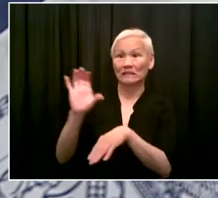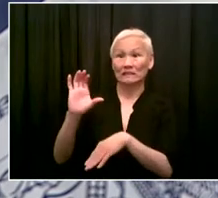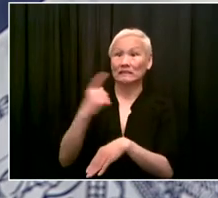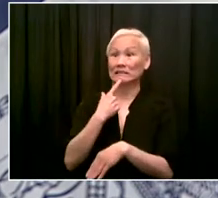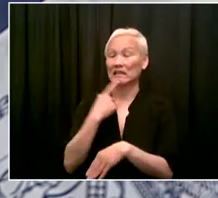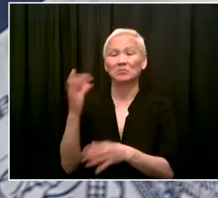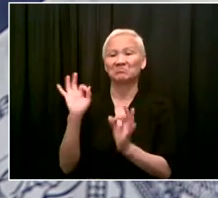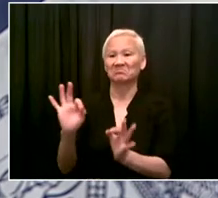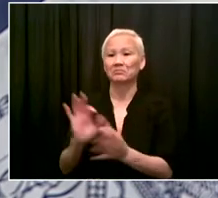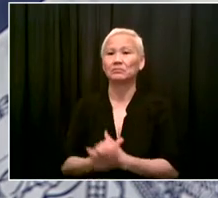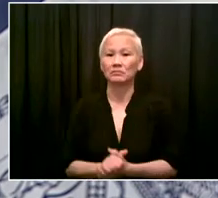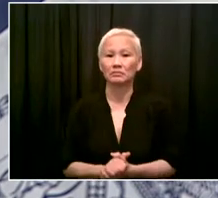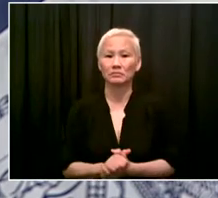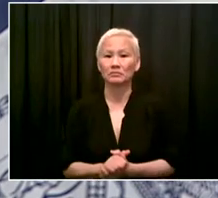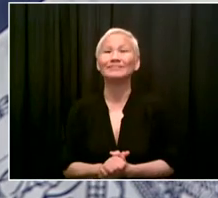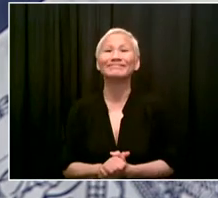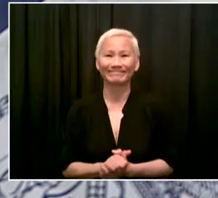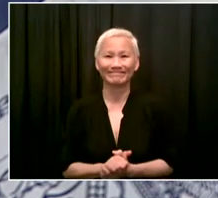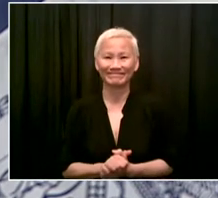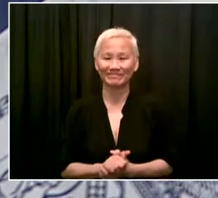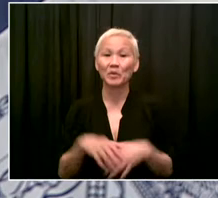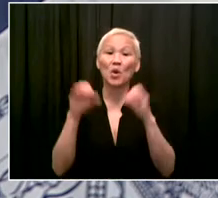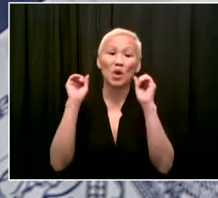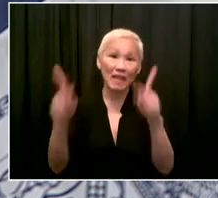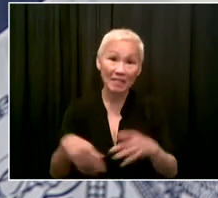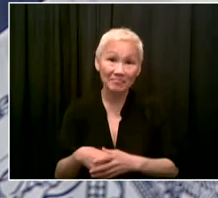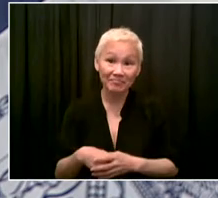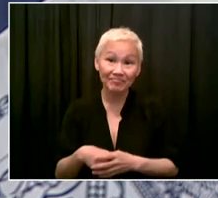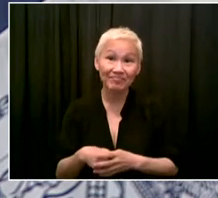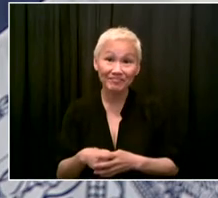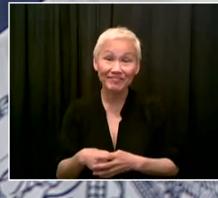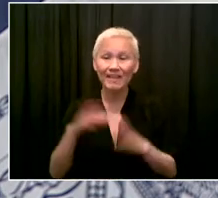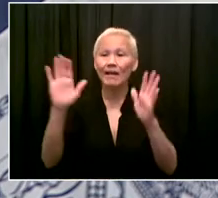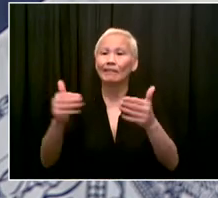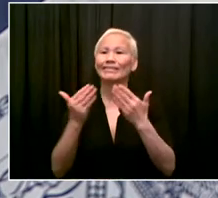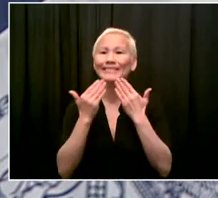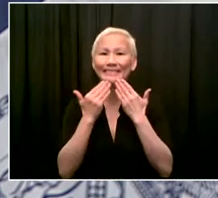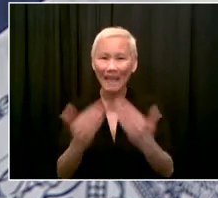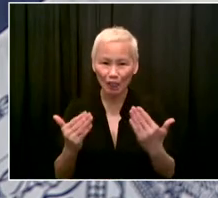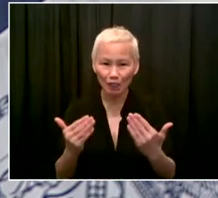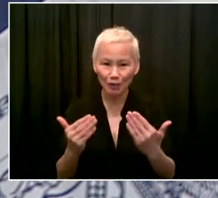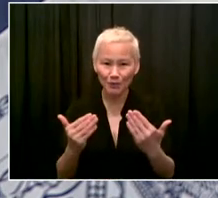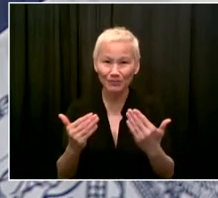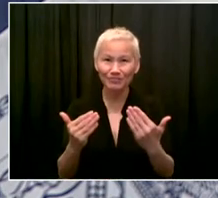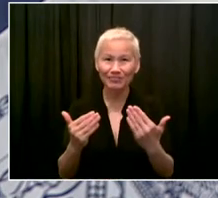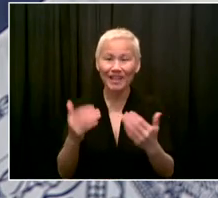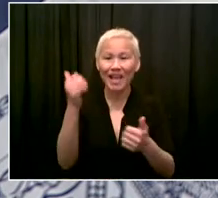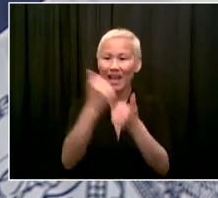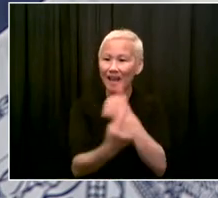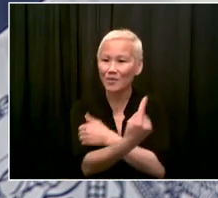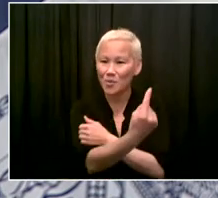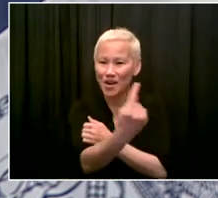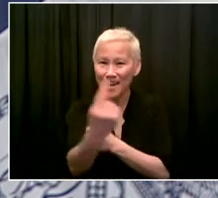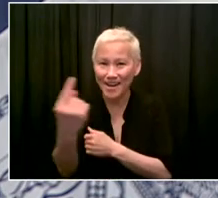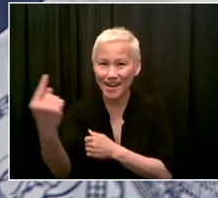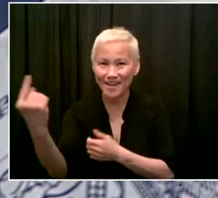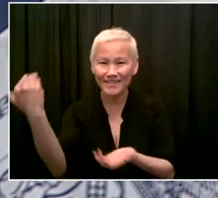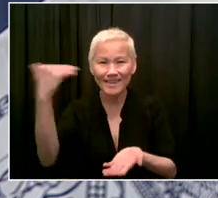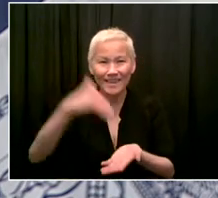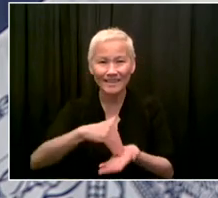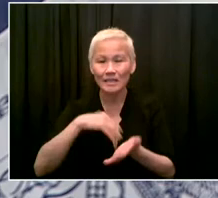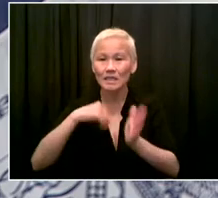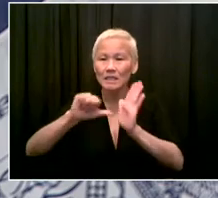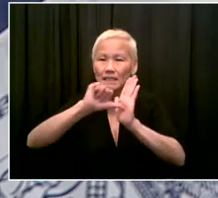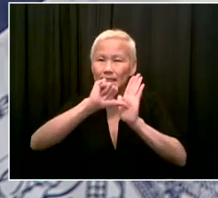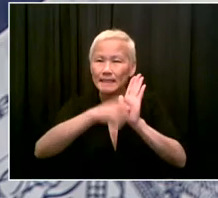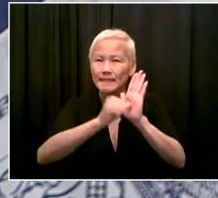going to close where I began. I really appreciate that despite all the challenges, New Yorkers came out and vote. They came out to vote, came out to make